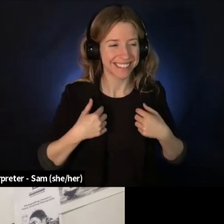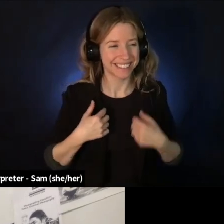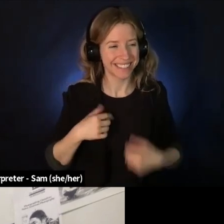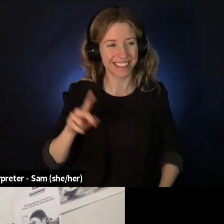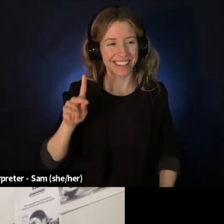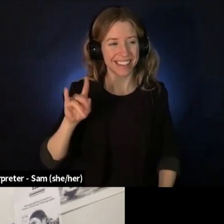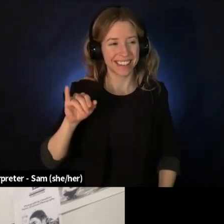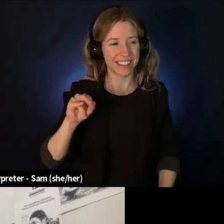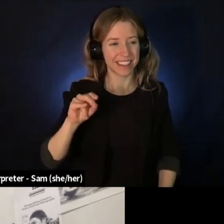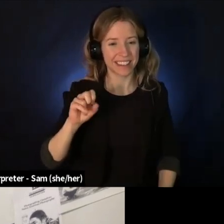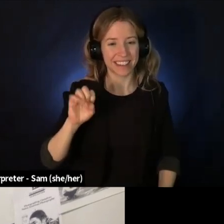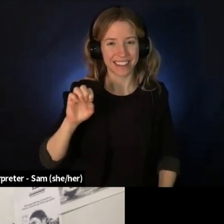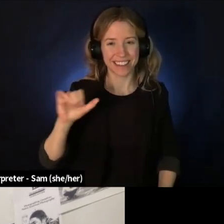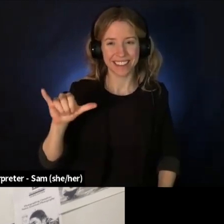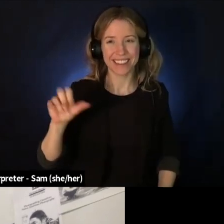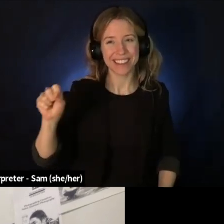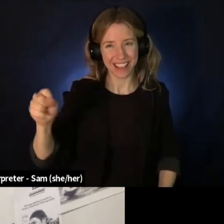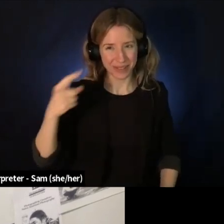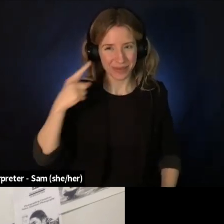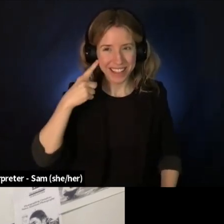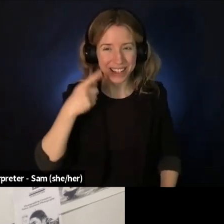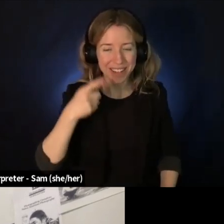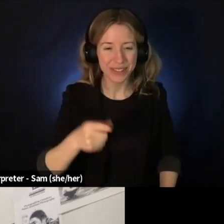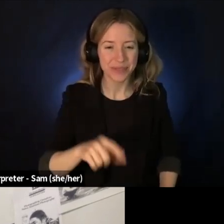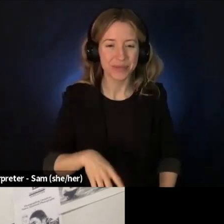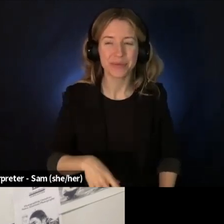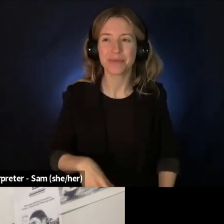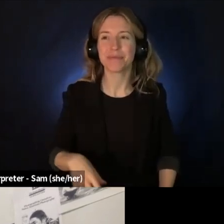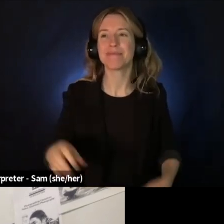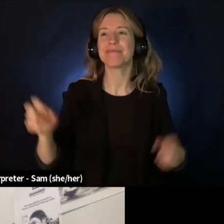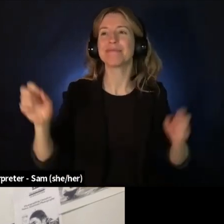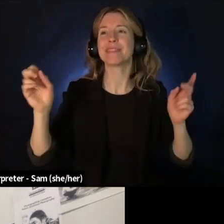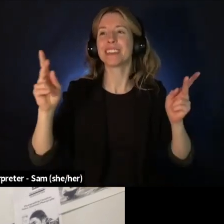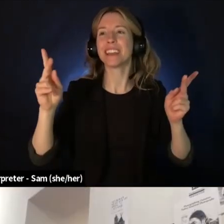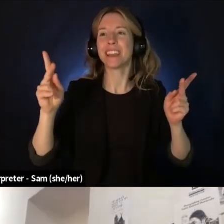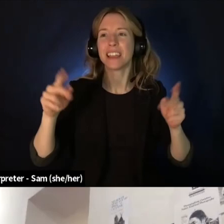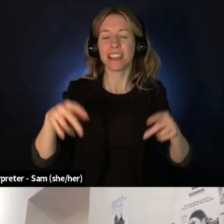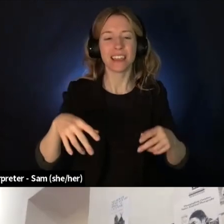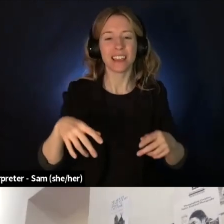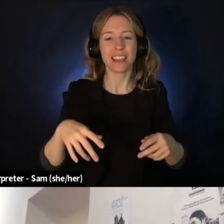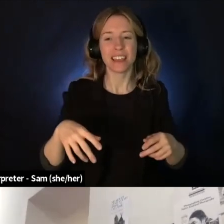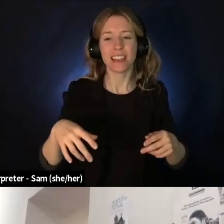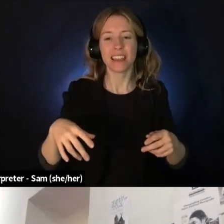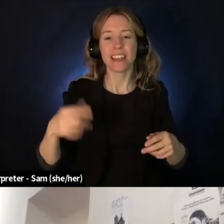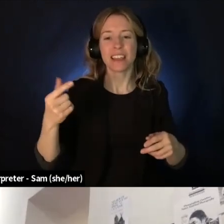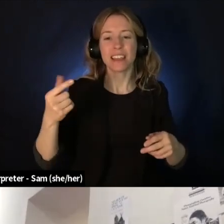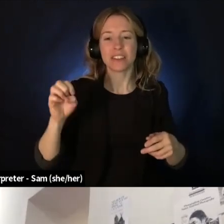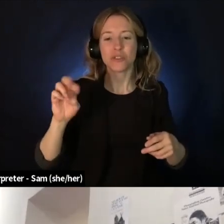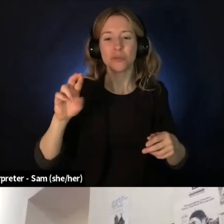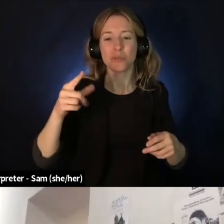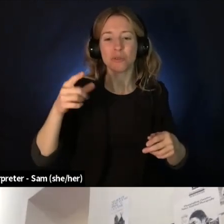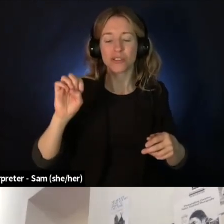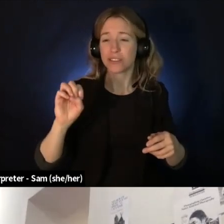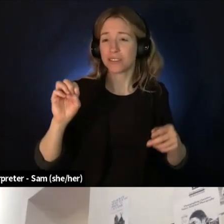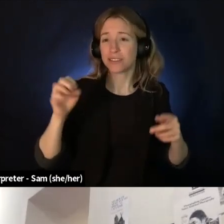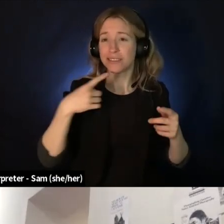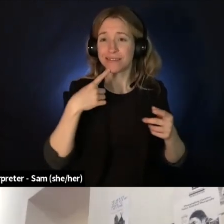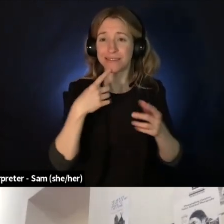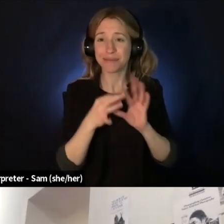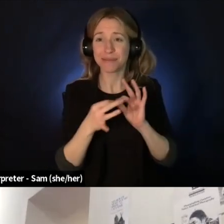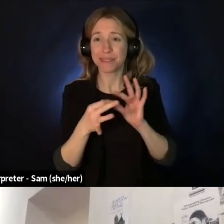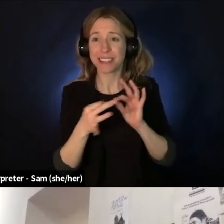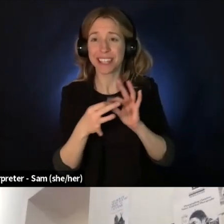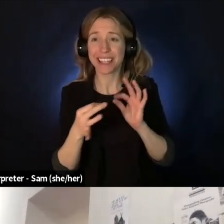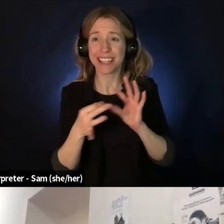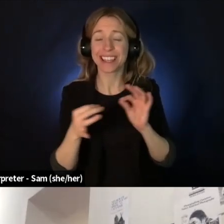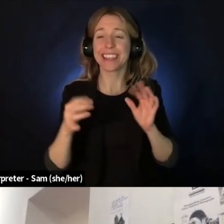All right. Yes, we can. I'd like to say thank you to everybody who participated, Ben Pena and